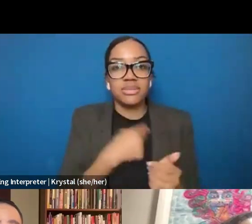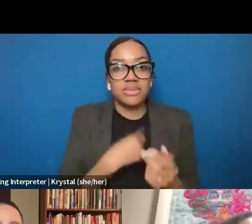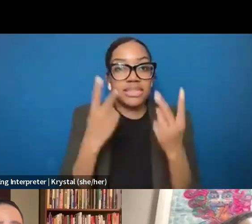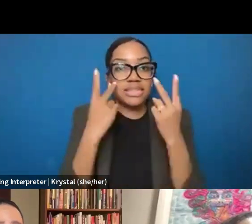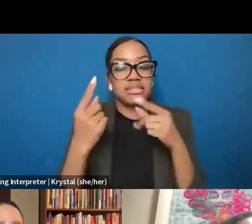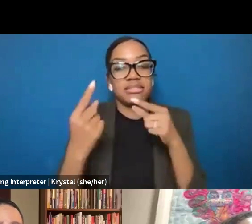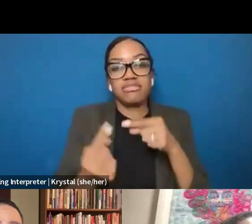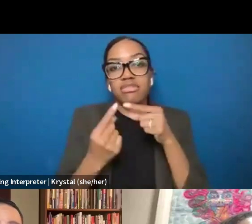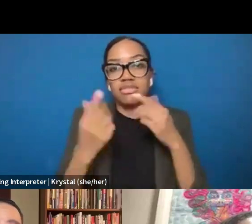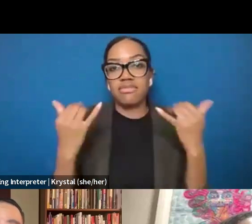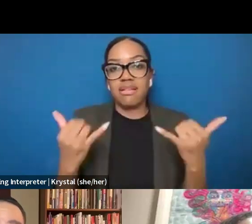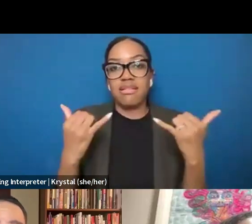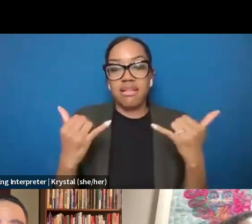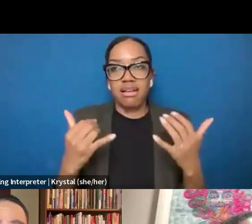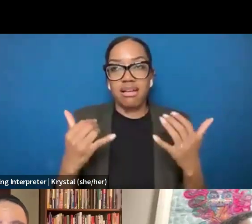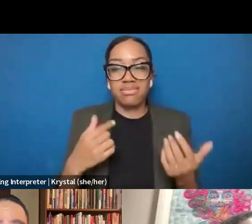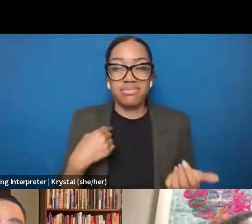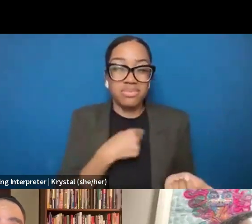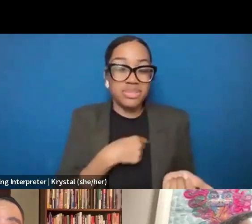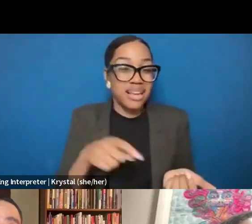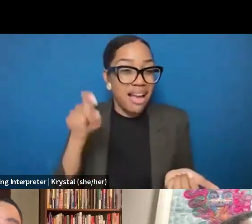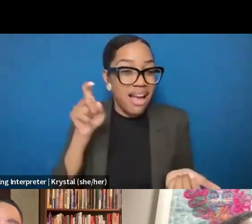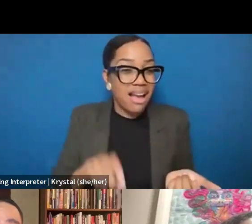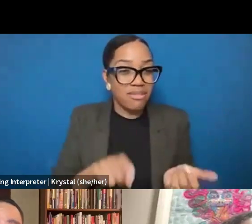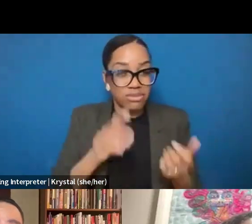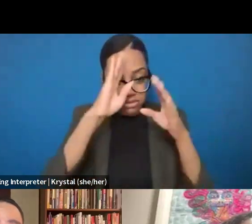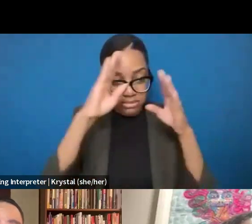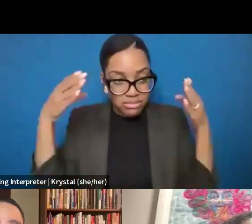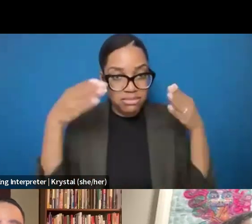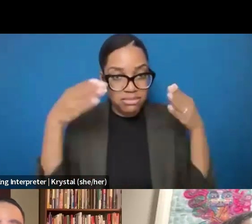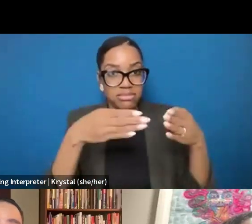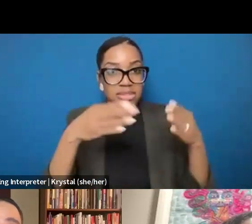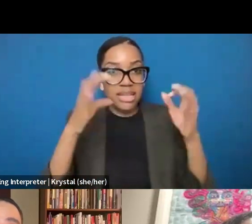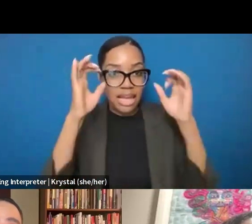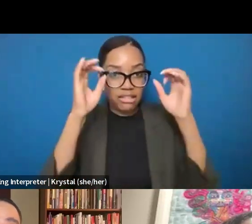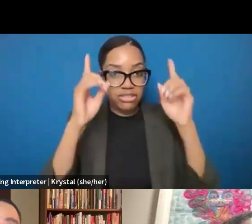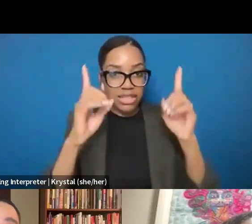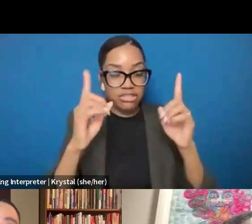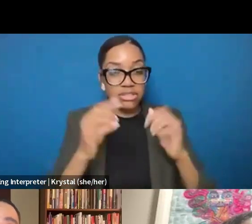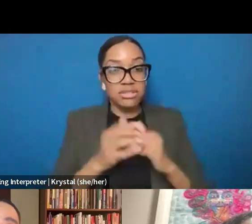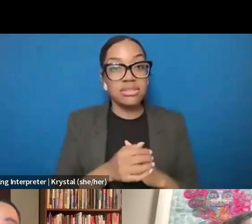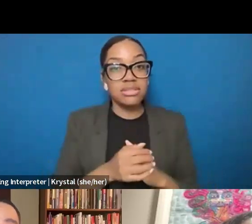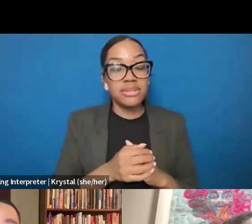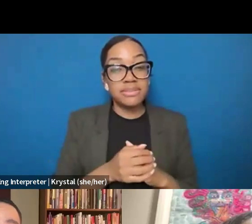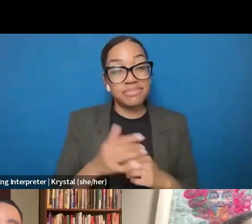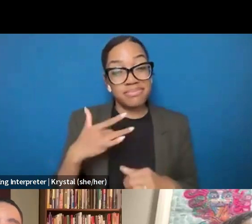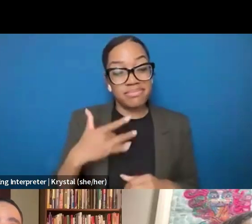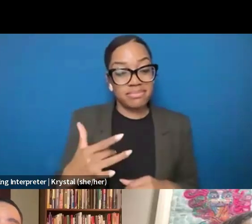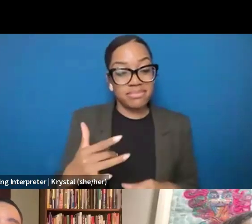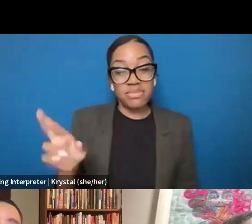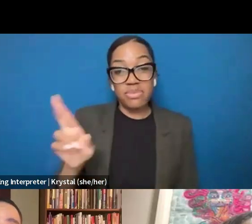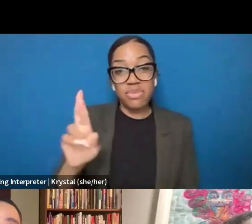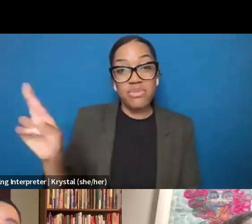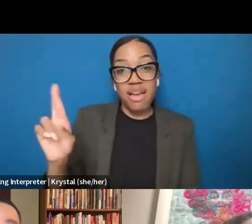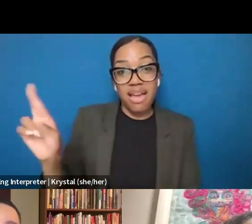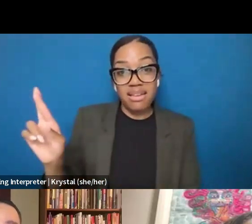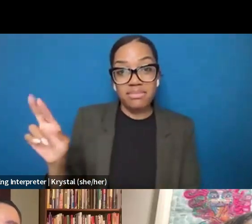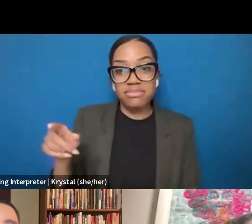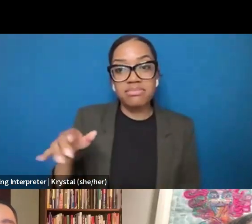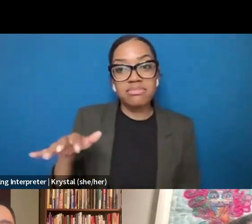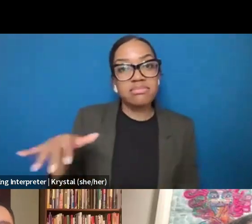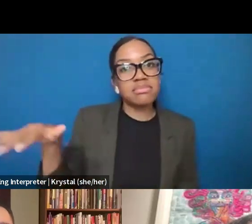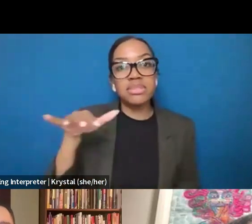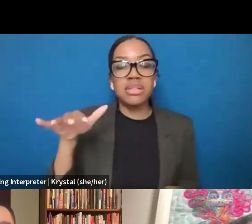center education. That the right has centered the attack on education, and we still haven't learned the lessons of